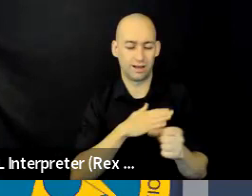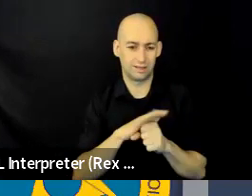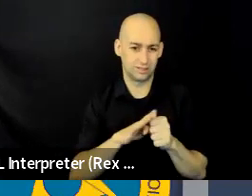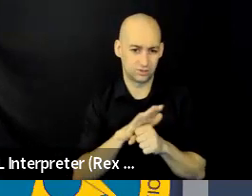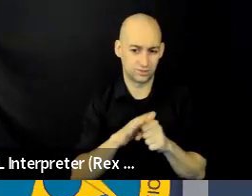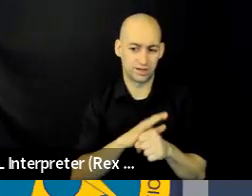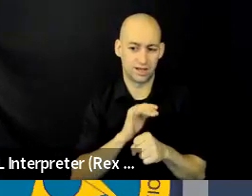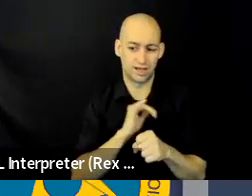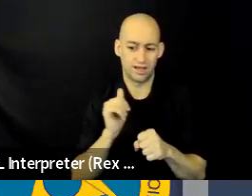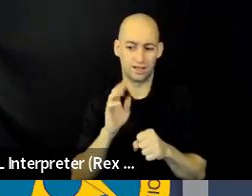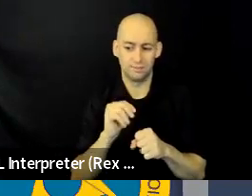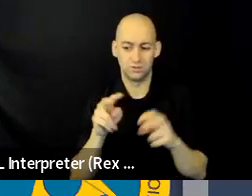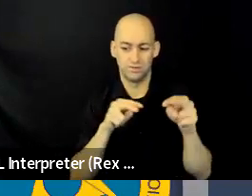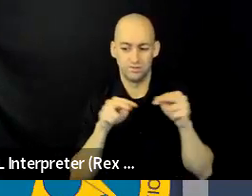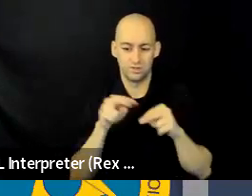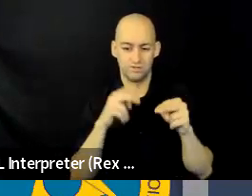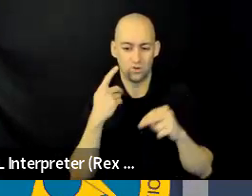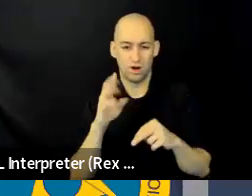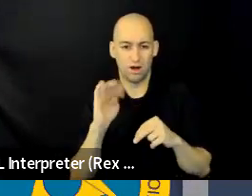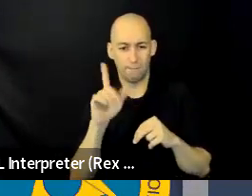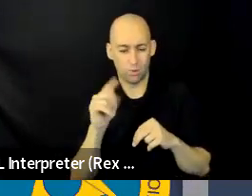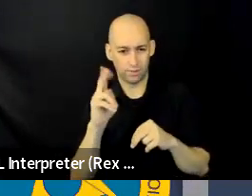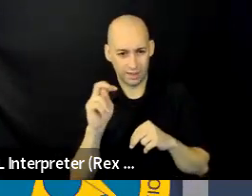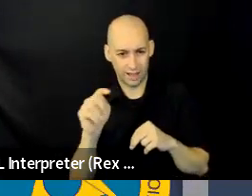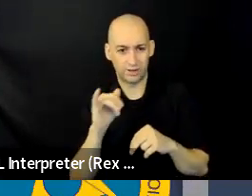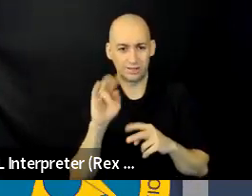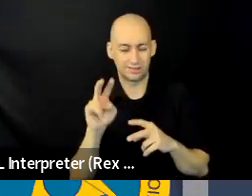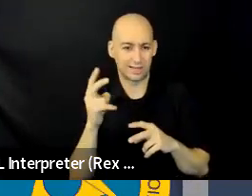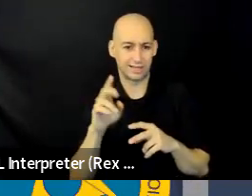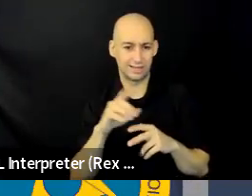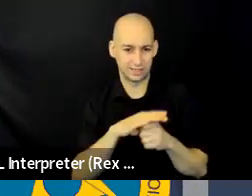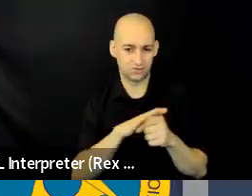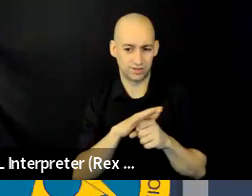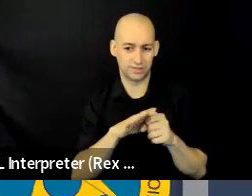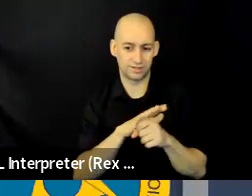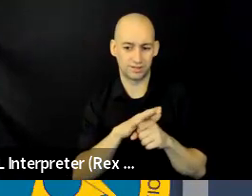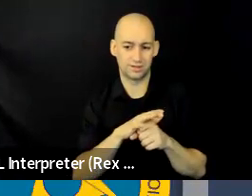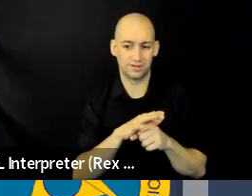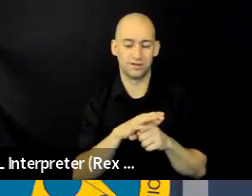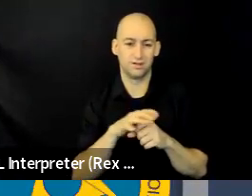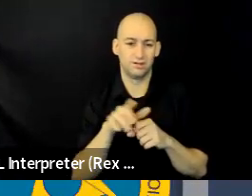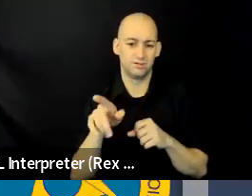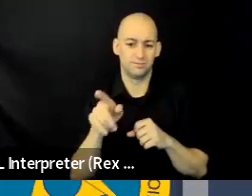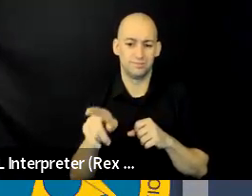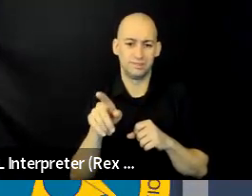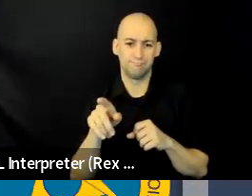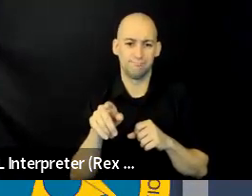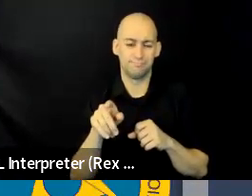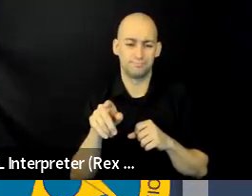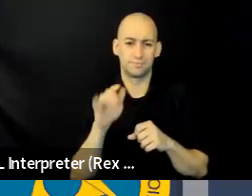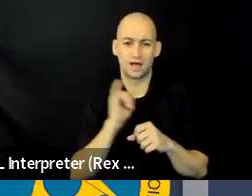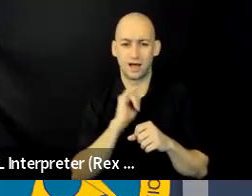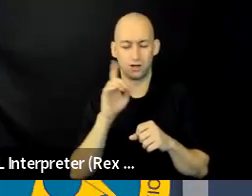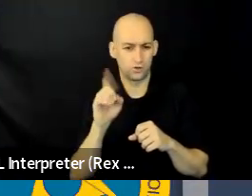I am the supervisor for Humboldt County in the second district, which Richardson Grove falls in. I